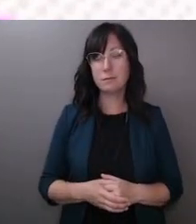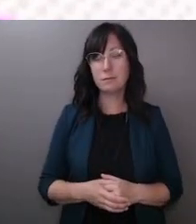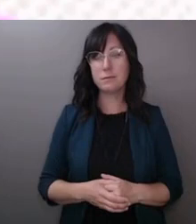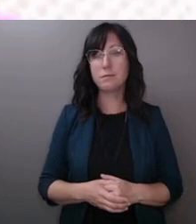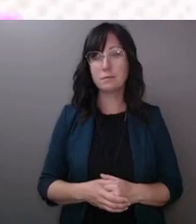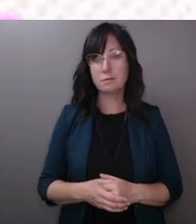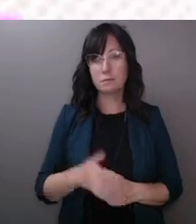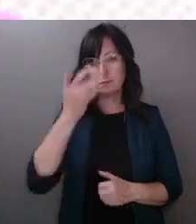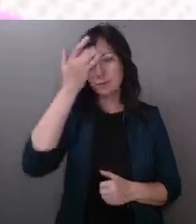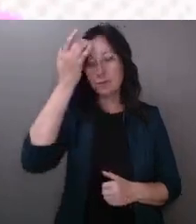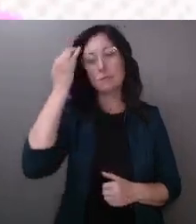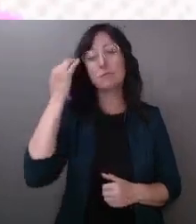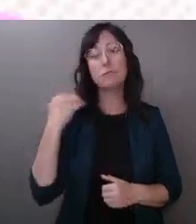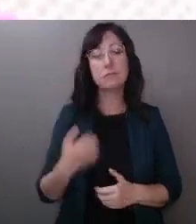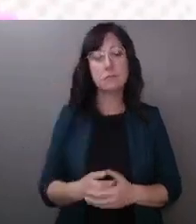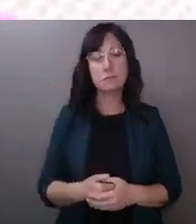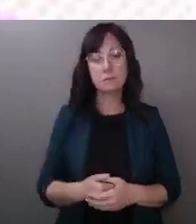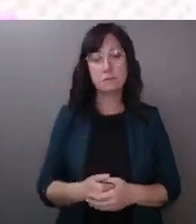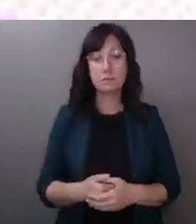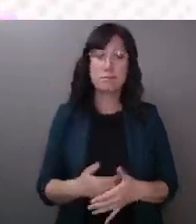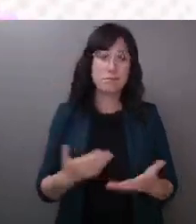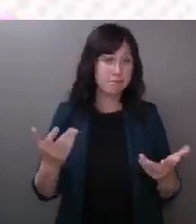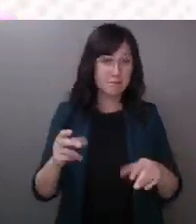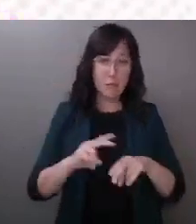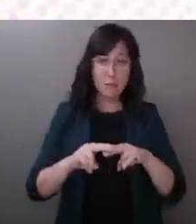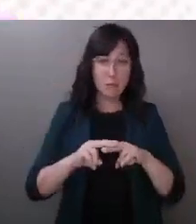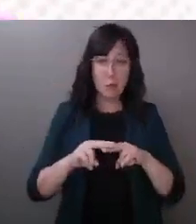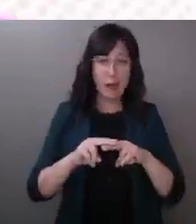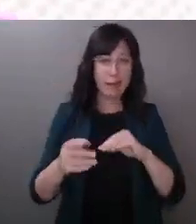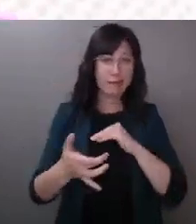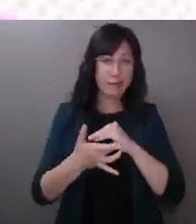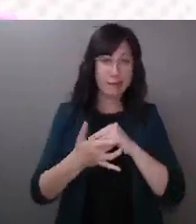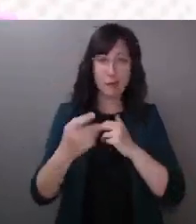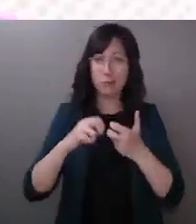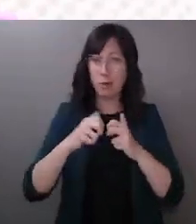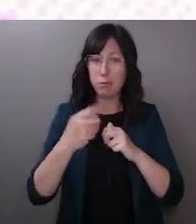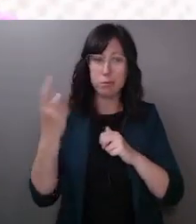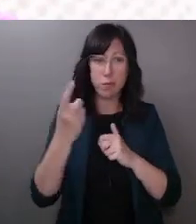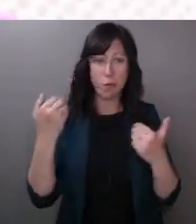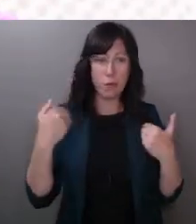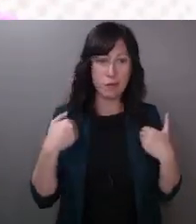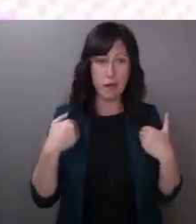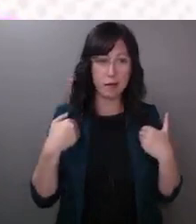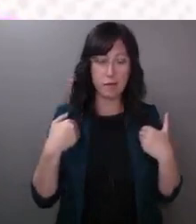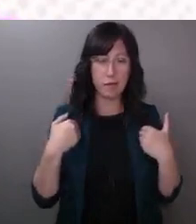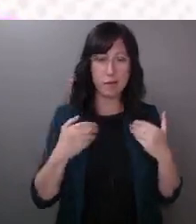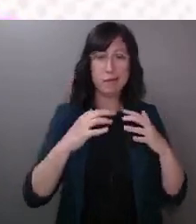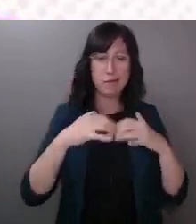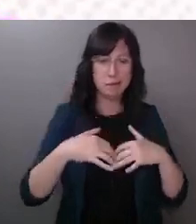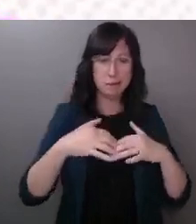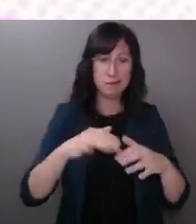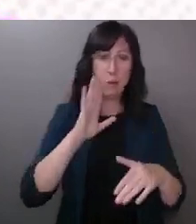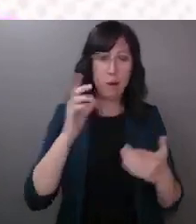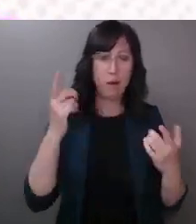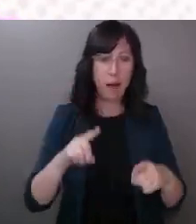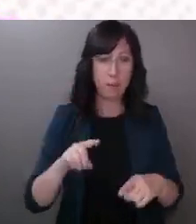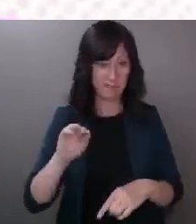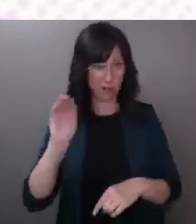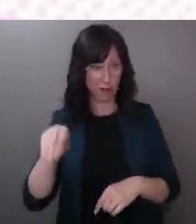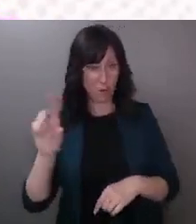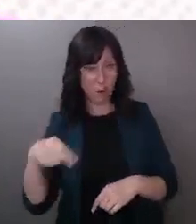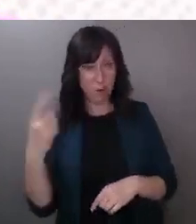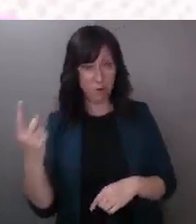of all, there will always be problems. There's always going to be breakdowns. That's not unique to Ottawa. It happens across the